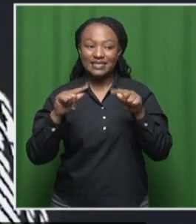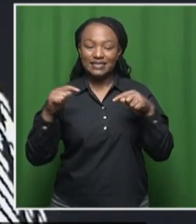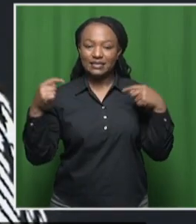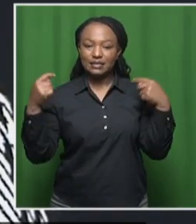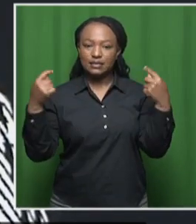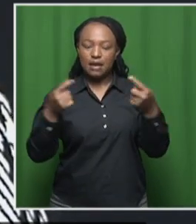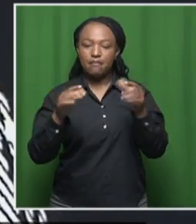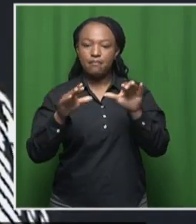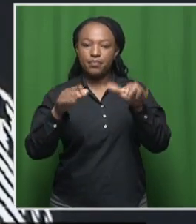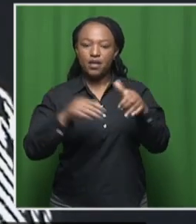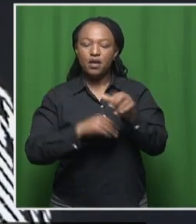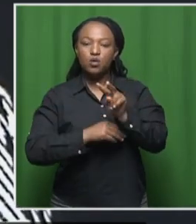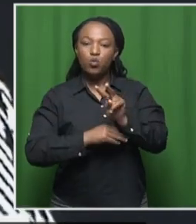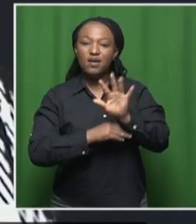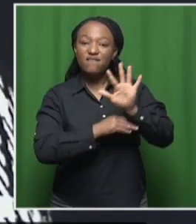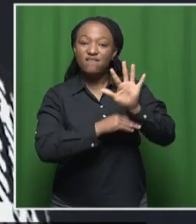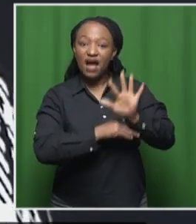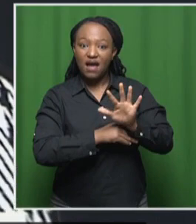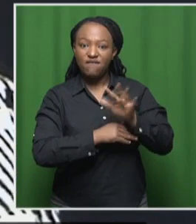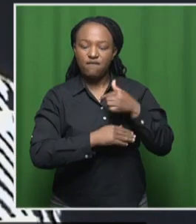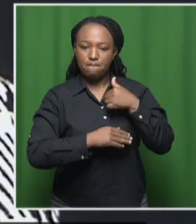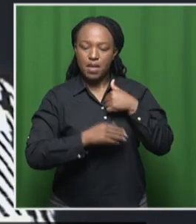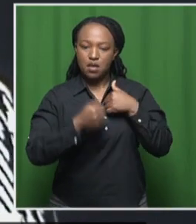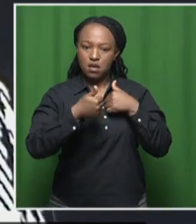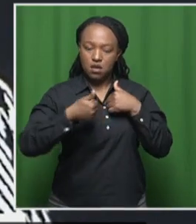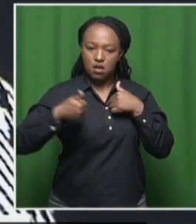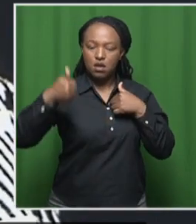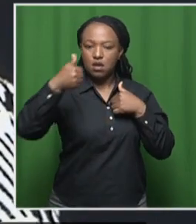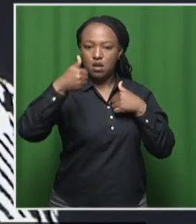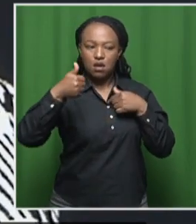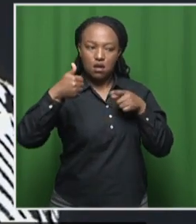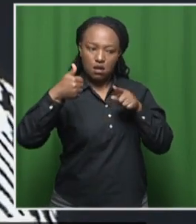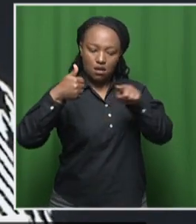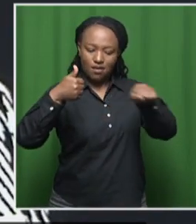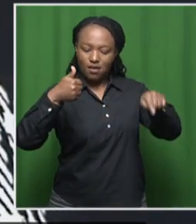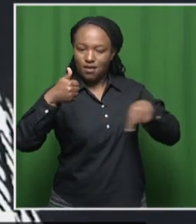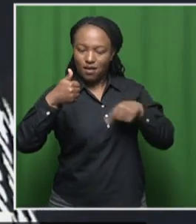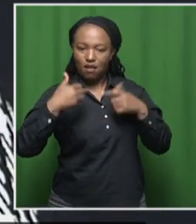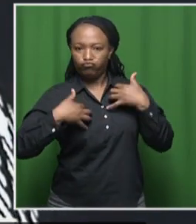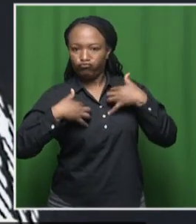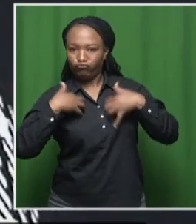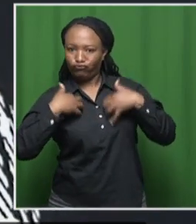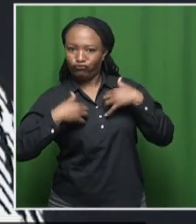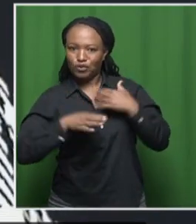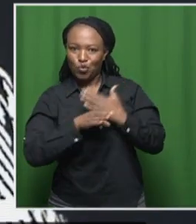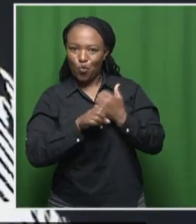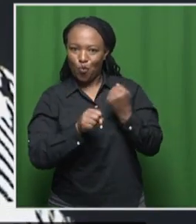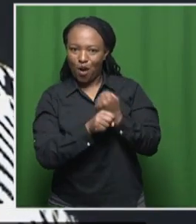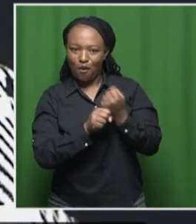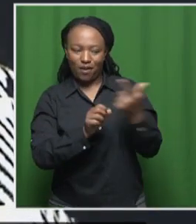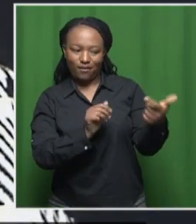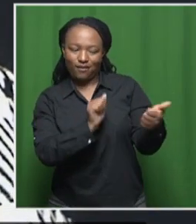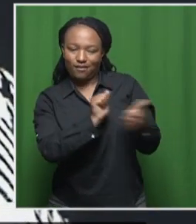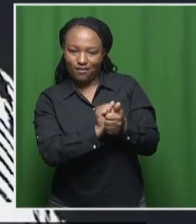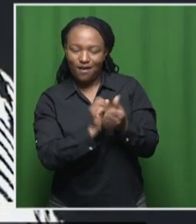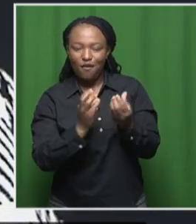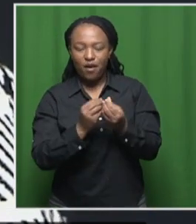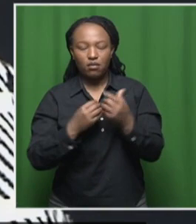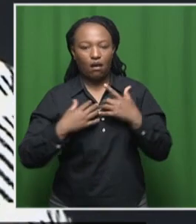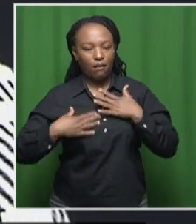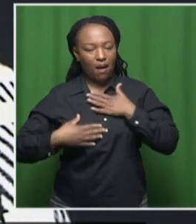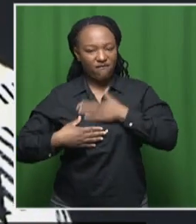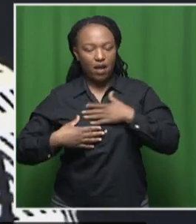skilled technical people that I lead. It's thrilling, it's exciting, working with them is a pleasure. And we get